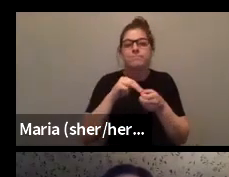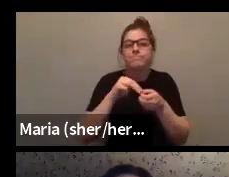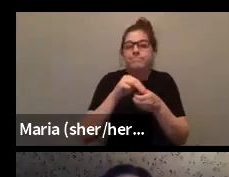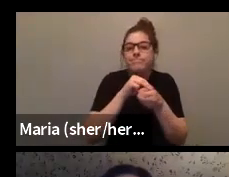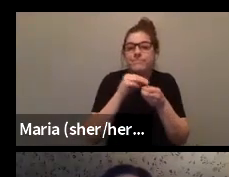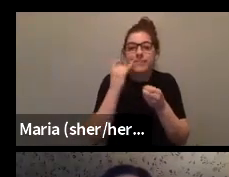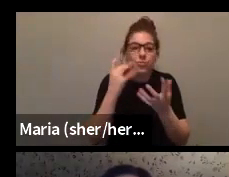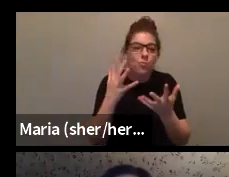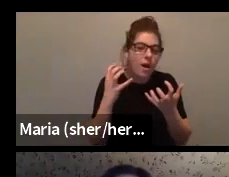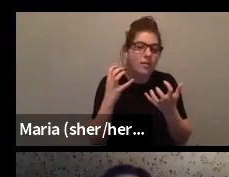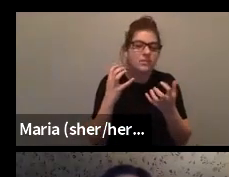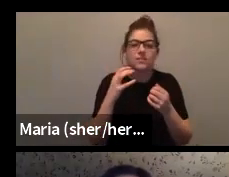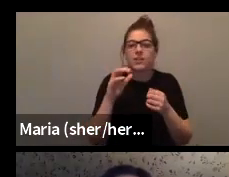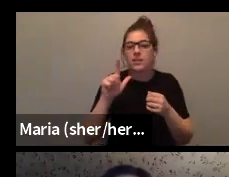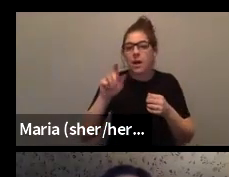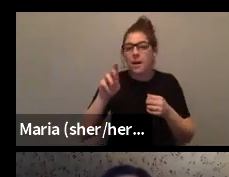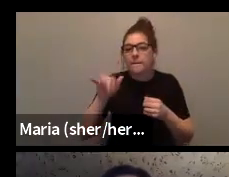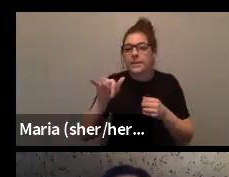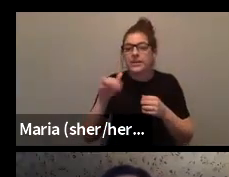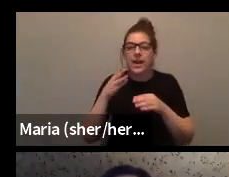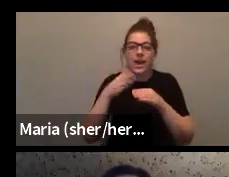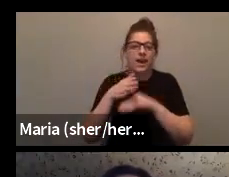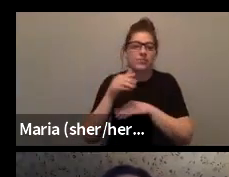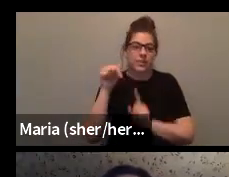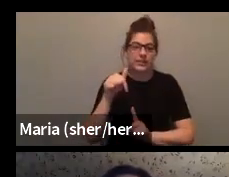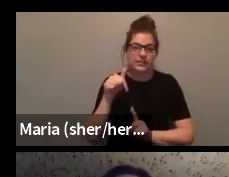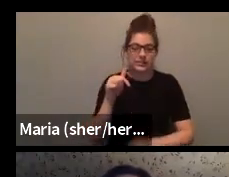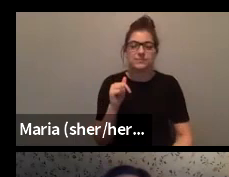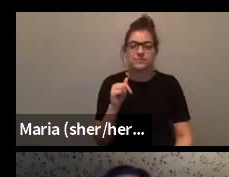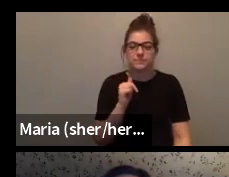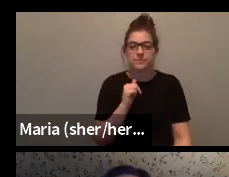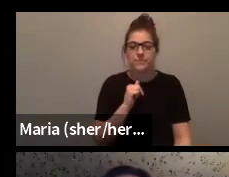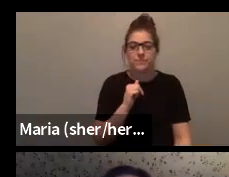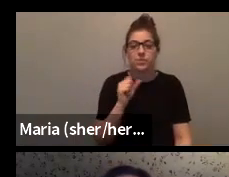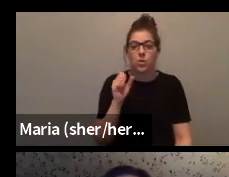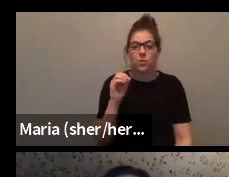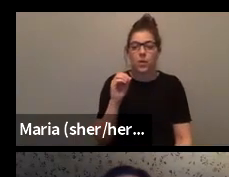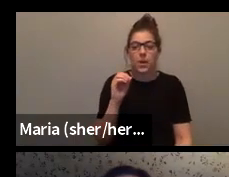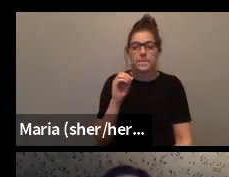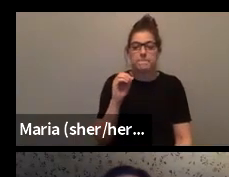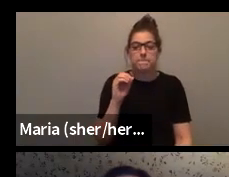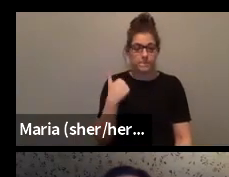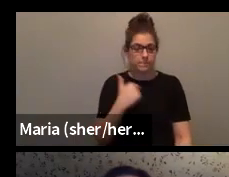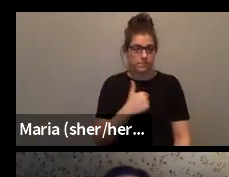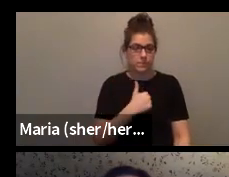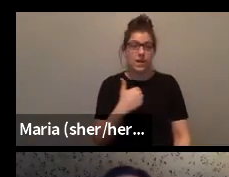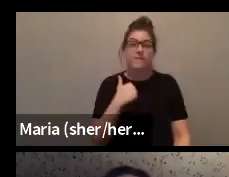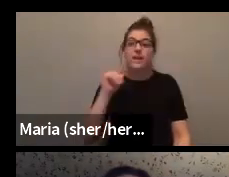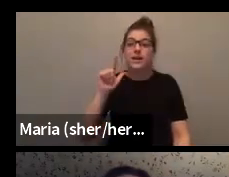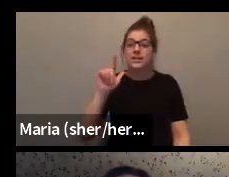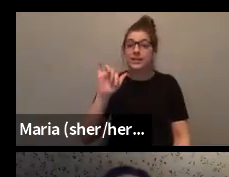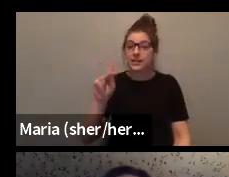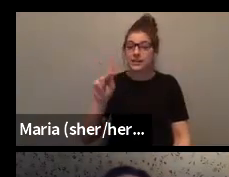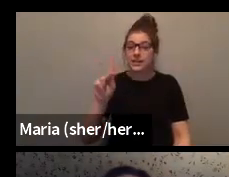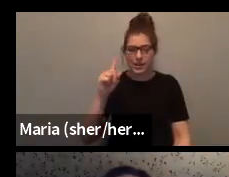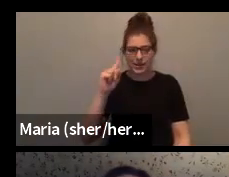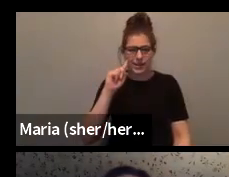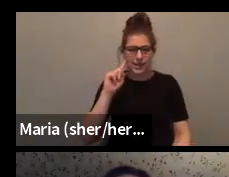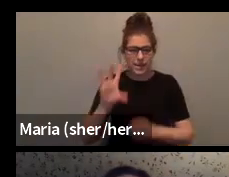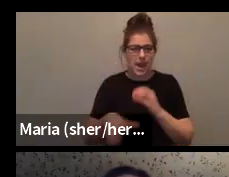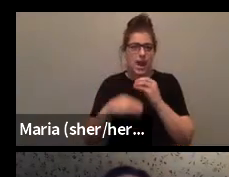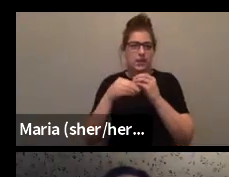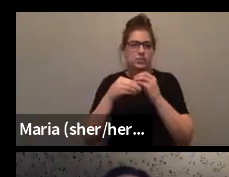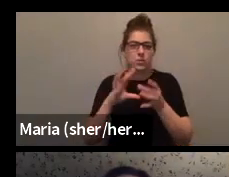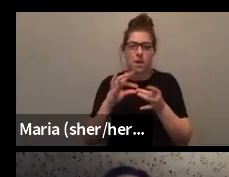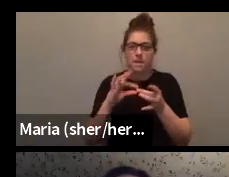after the show, right? So we've got a link. I believe it could be added to the comments now.